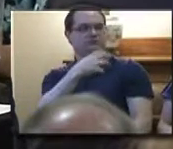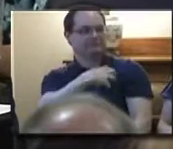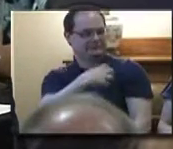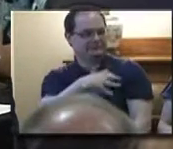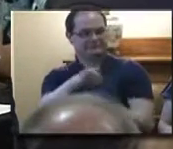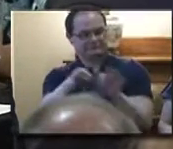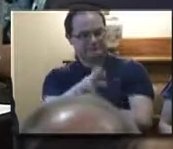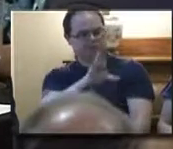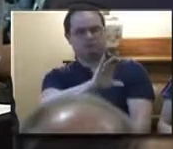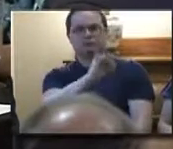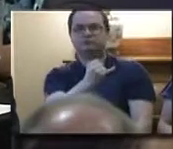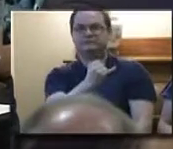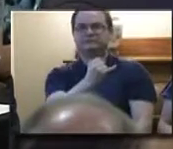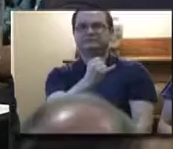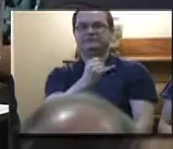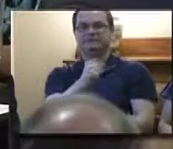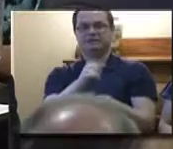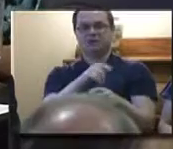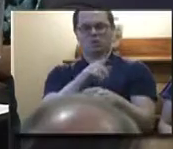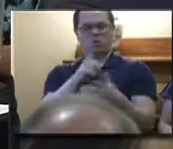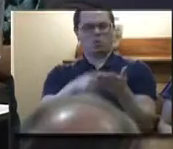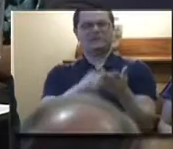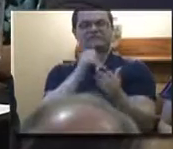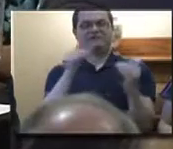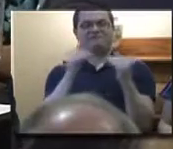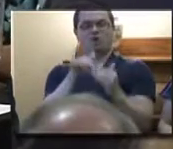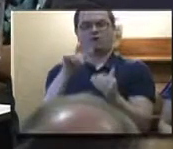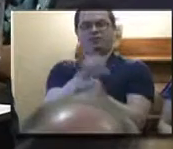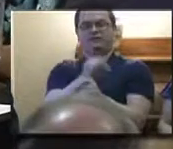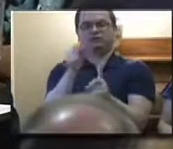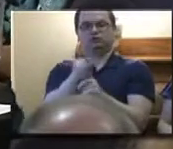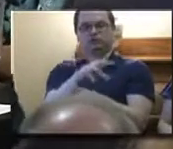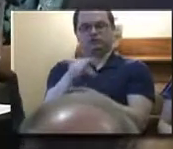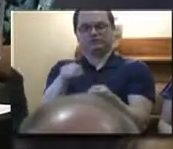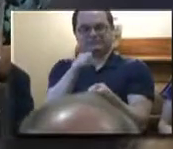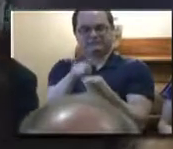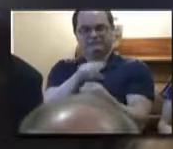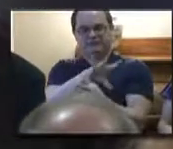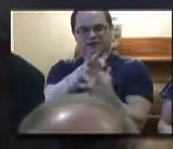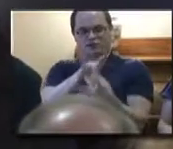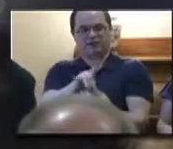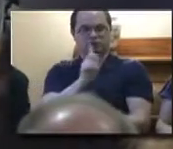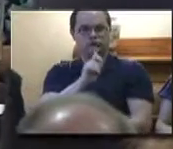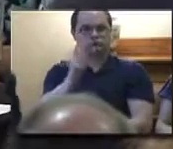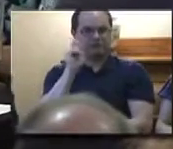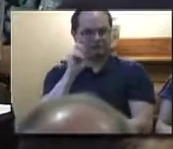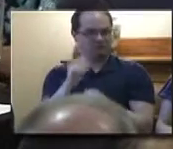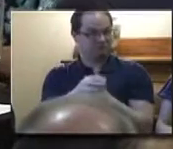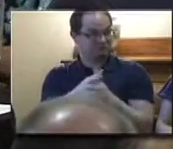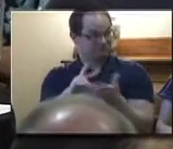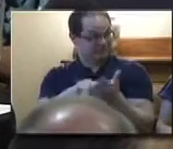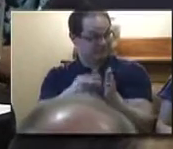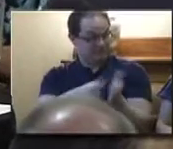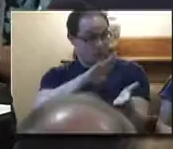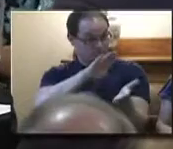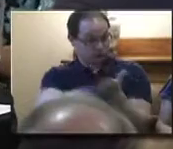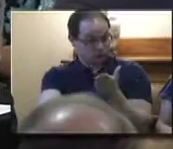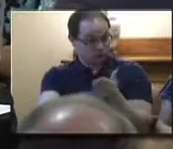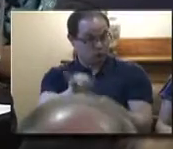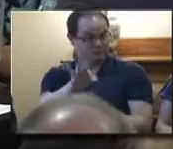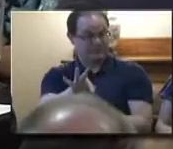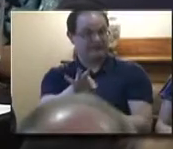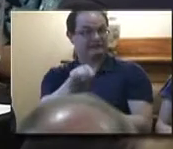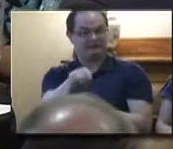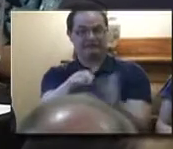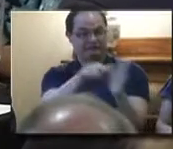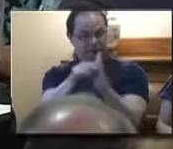exactly what's unfair about this situation with the deaf person in jail. And it doesn't mean we excuse them if they're